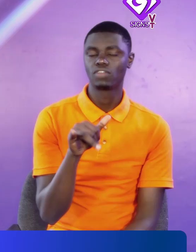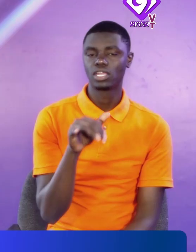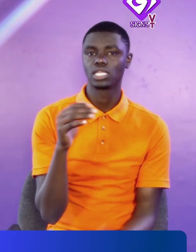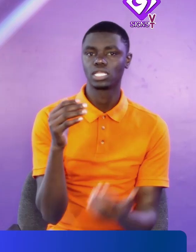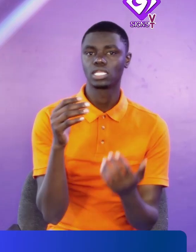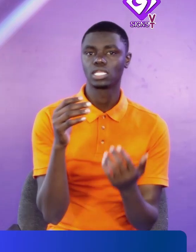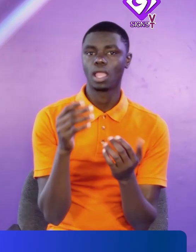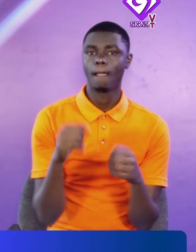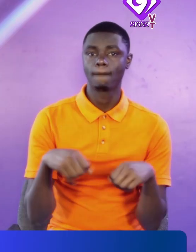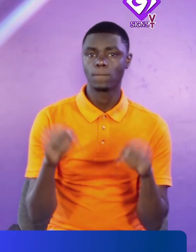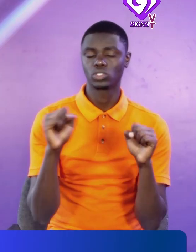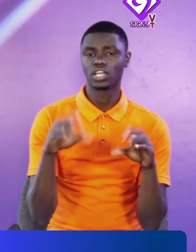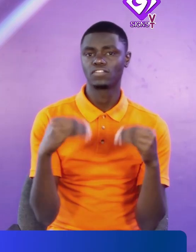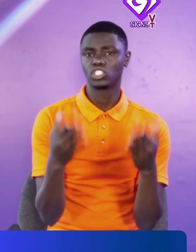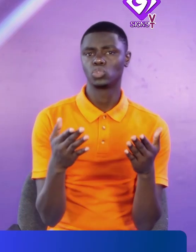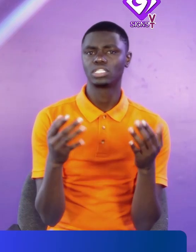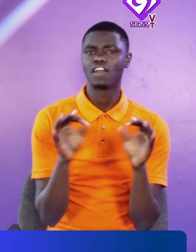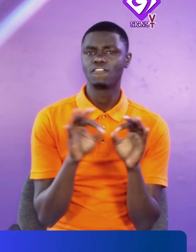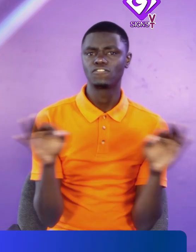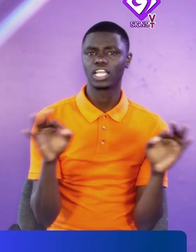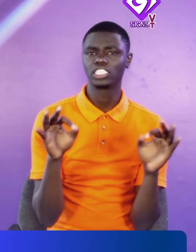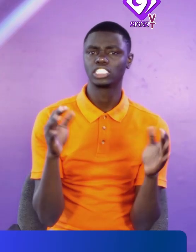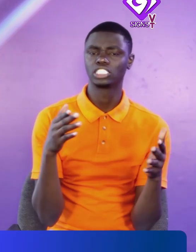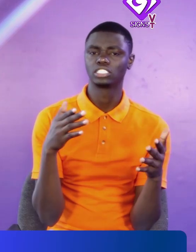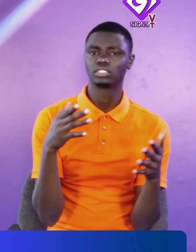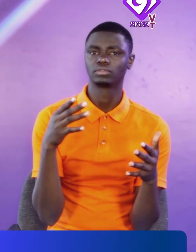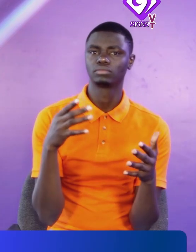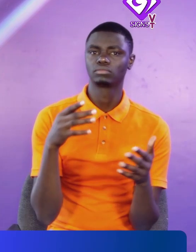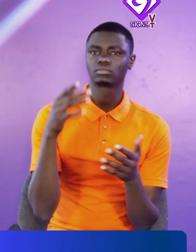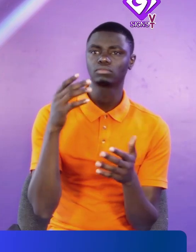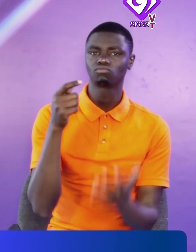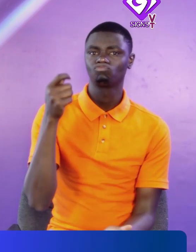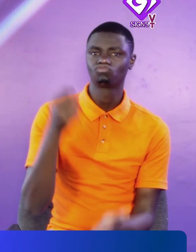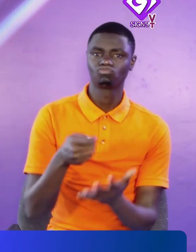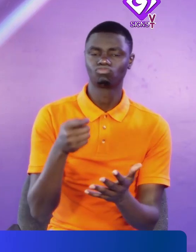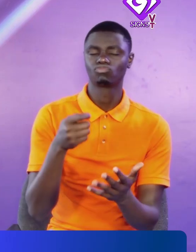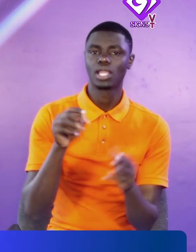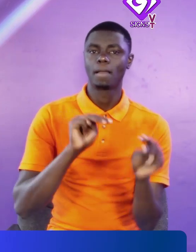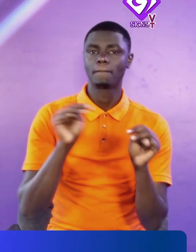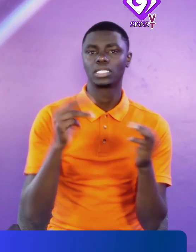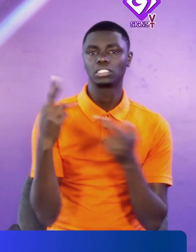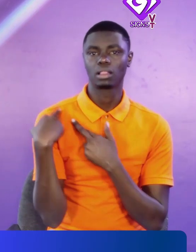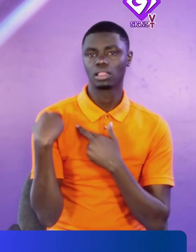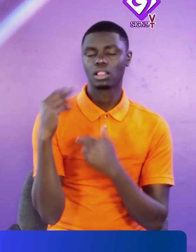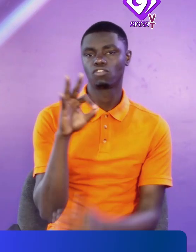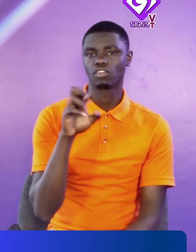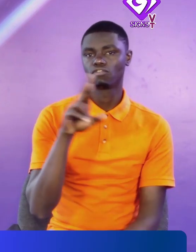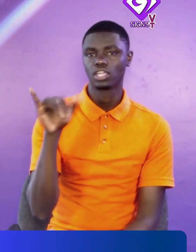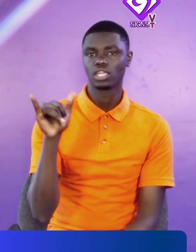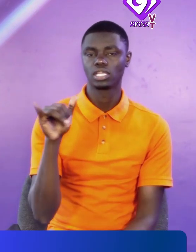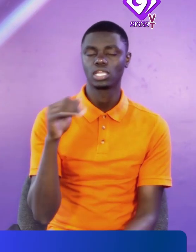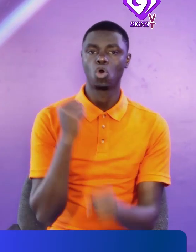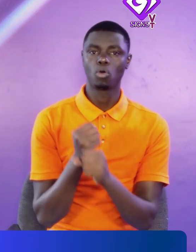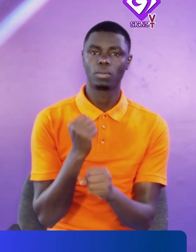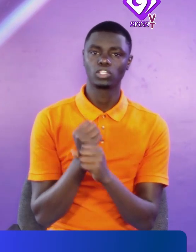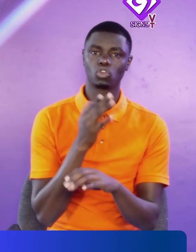has issued fresh sanctions to a manager in charge of ferry operations over the